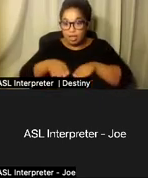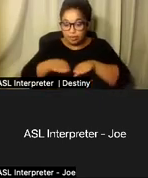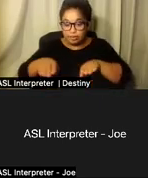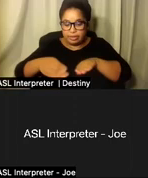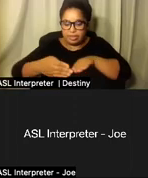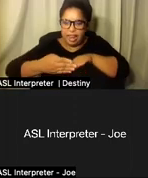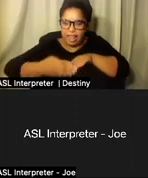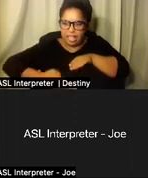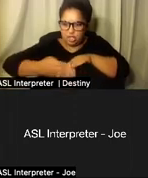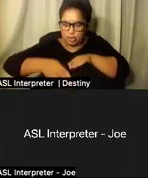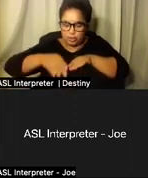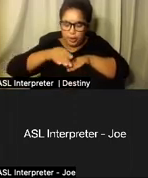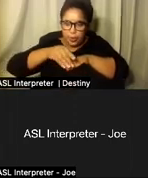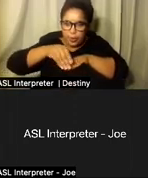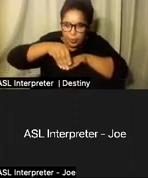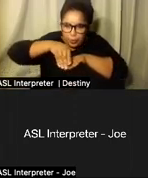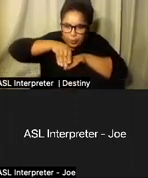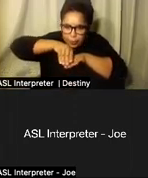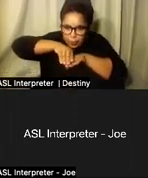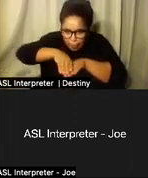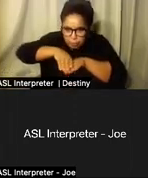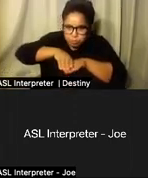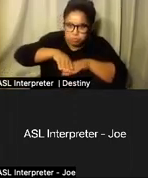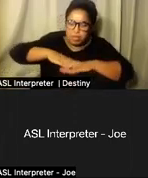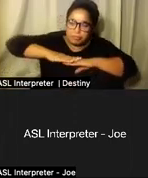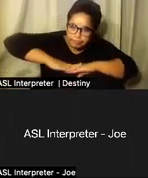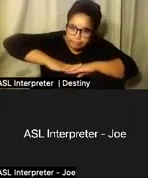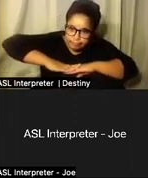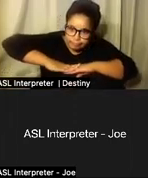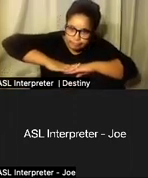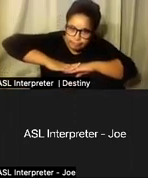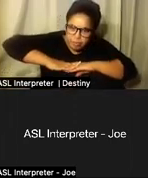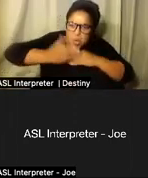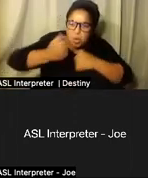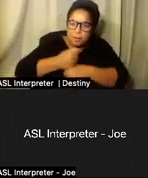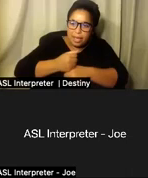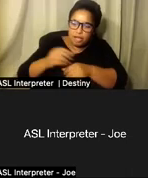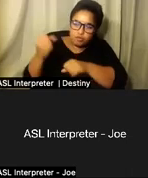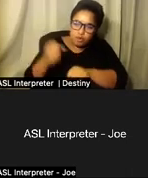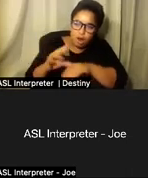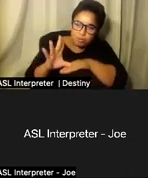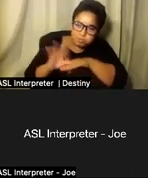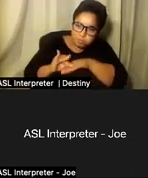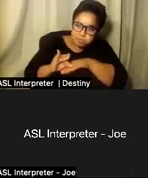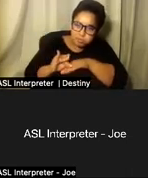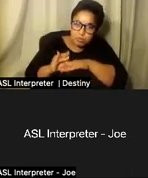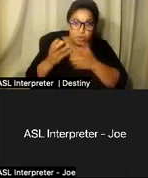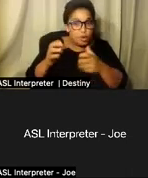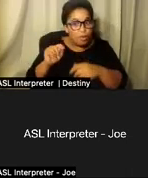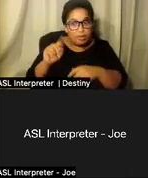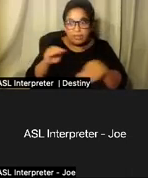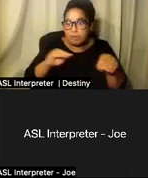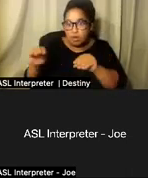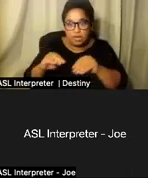itself. Press firmly down to form that strong bond. Don't want this TV going anywhere. So